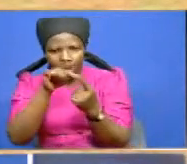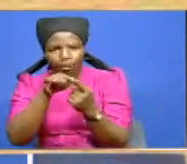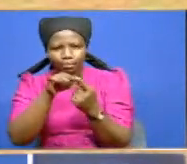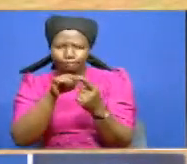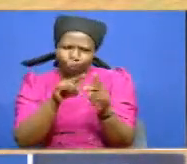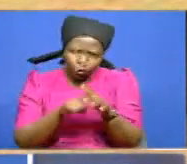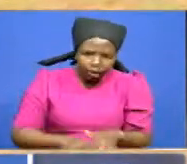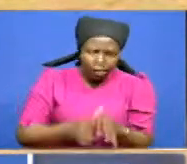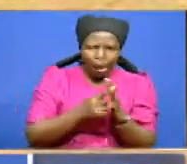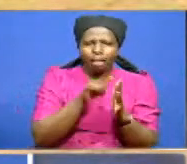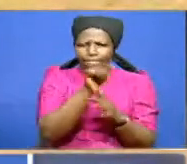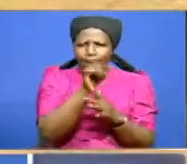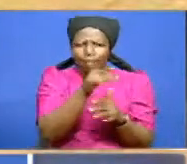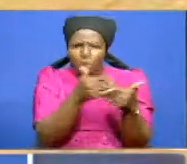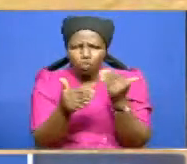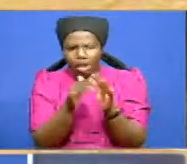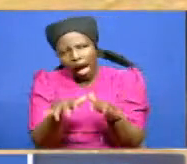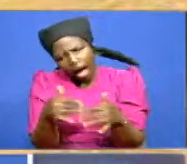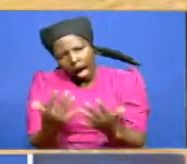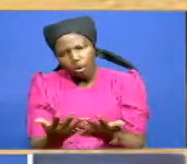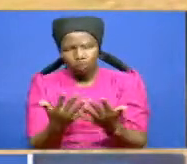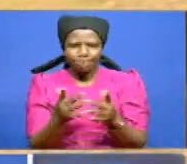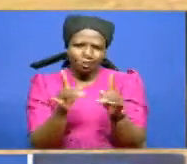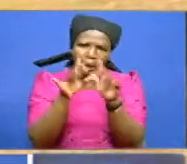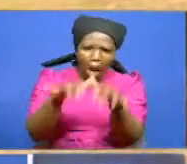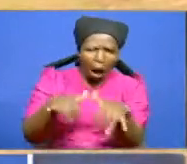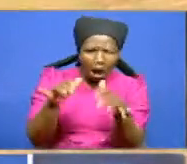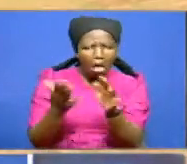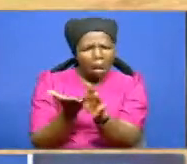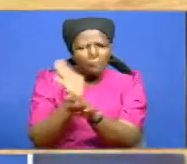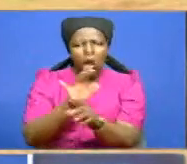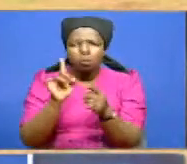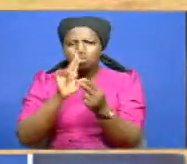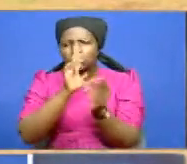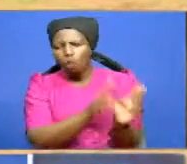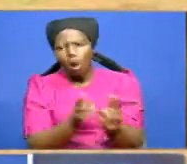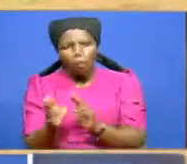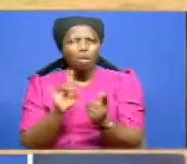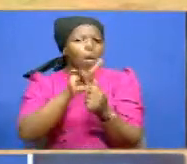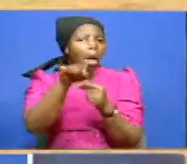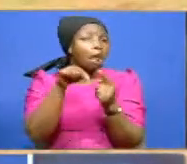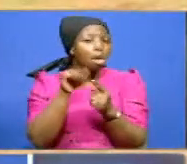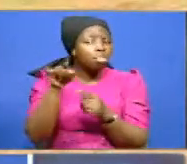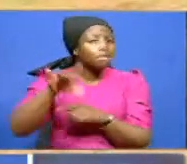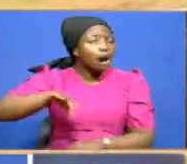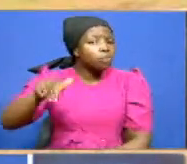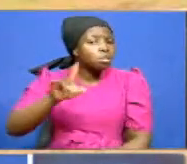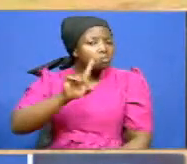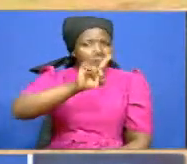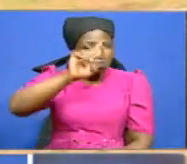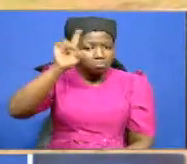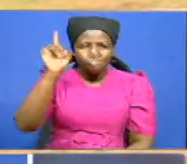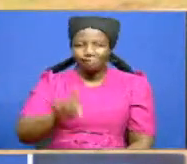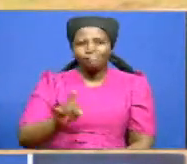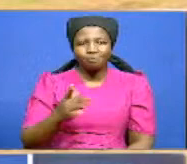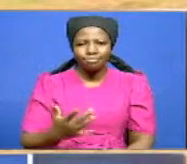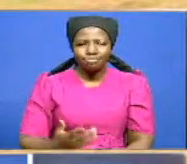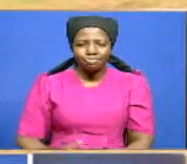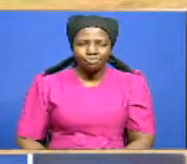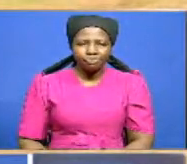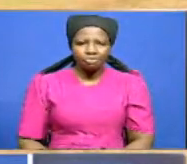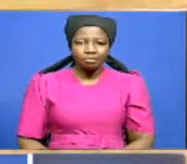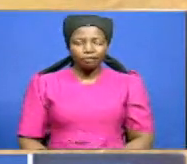repair the infrastructure and agriculture in such a county? Irene Chuma Udim,